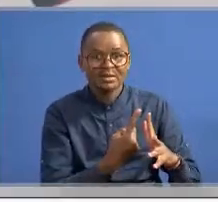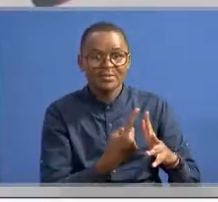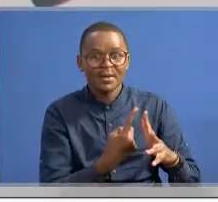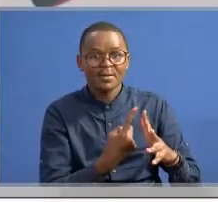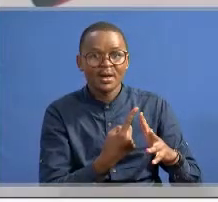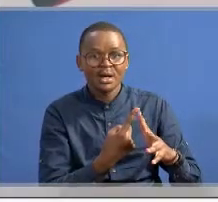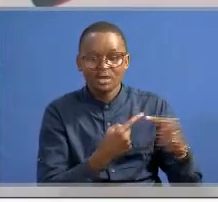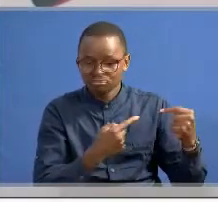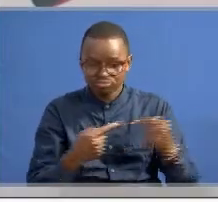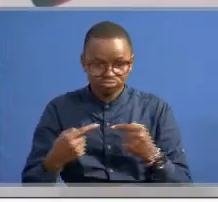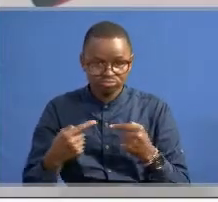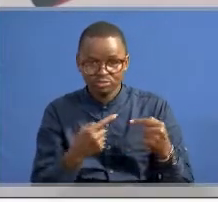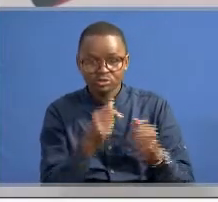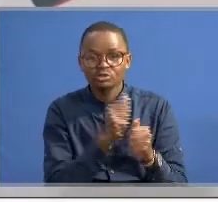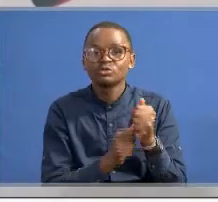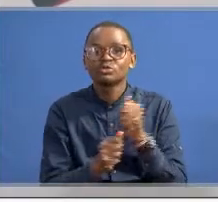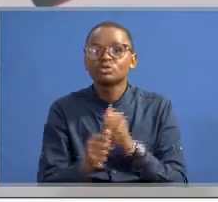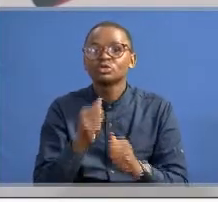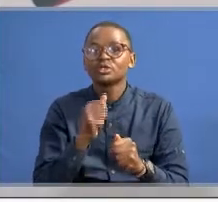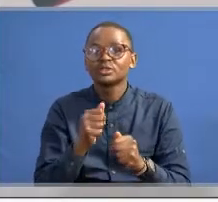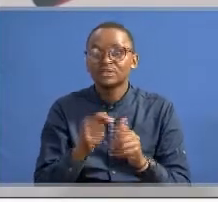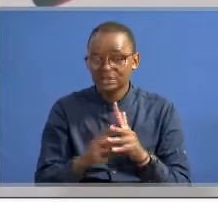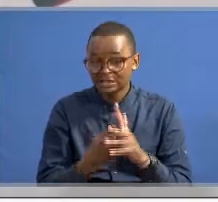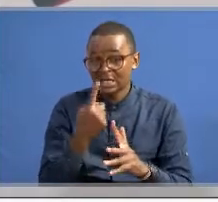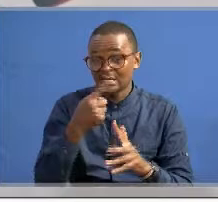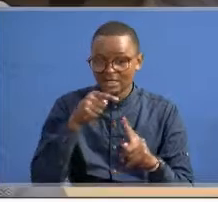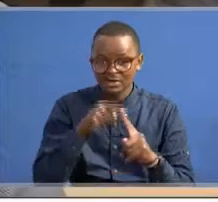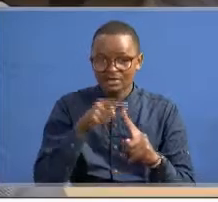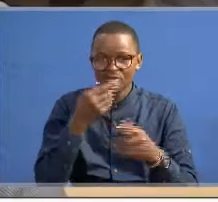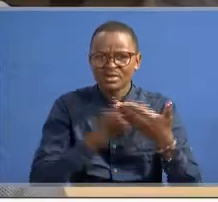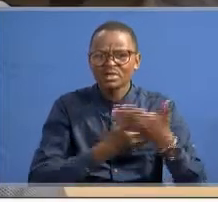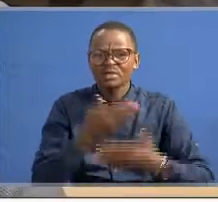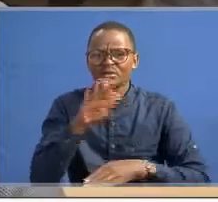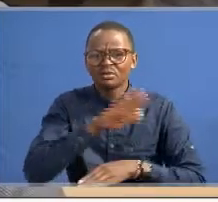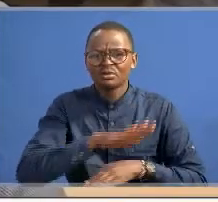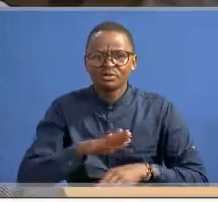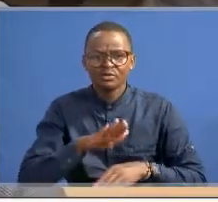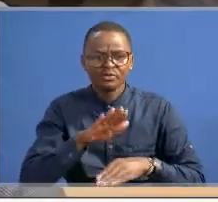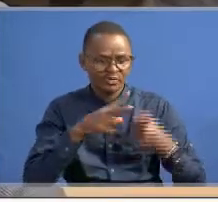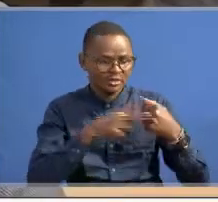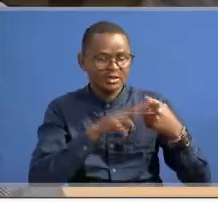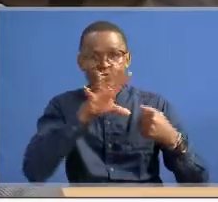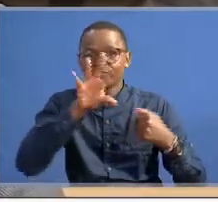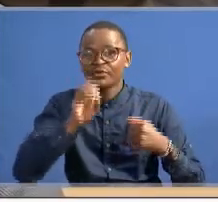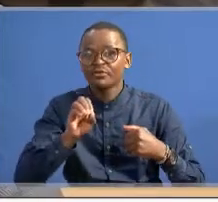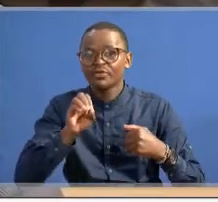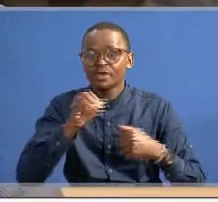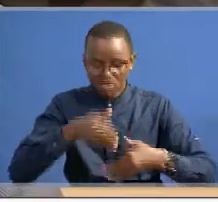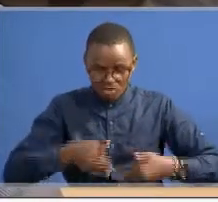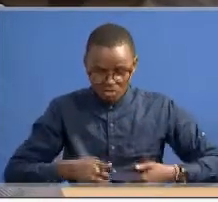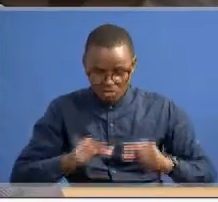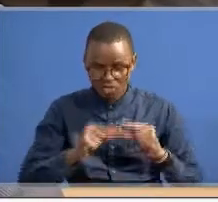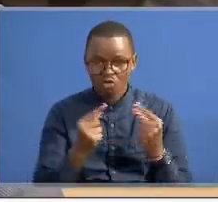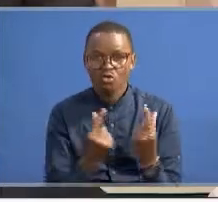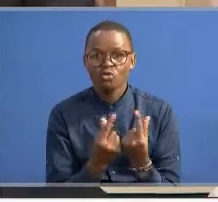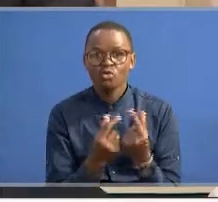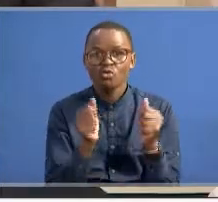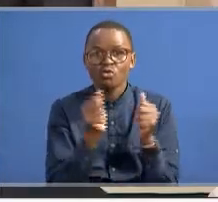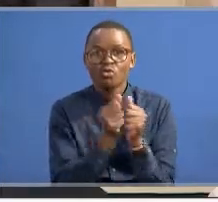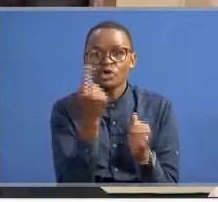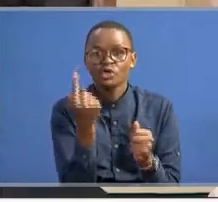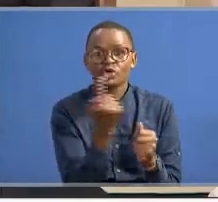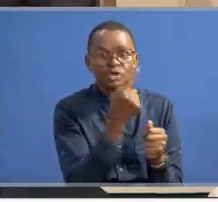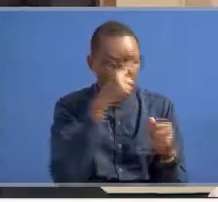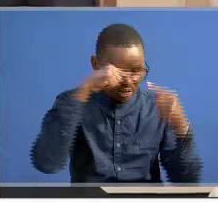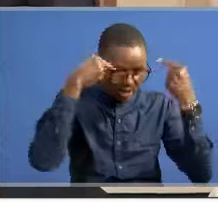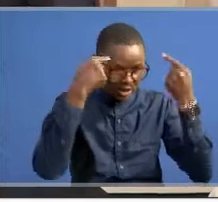Biz competition, which is set to revolutionize the business environment for over 750 youth groups, with each